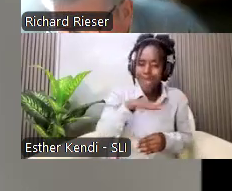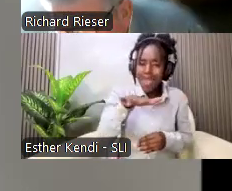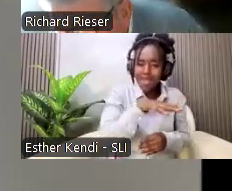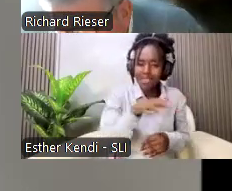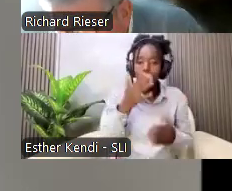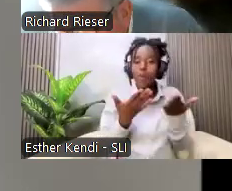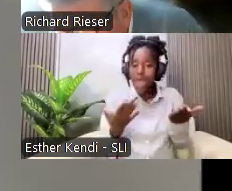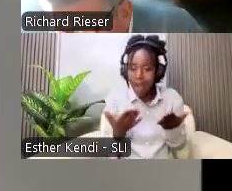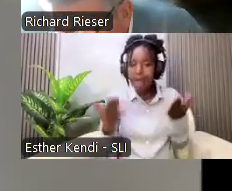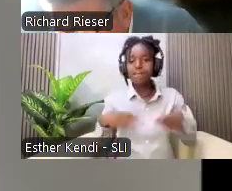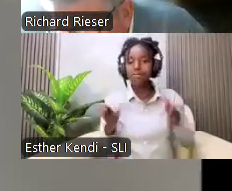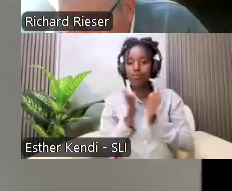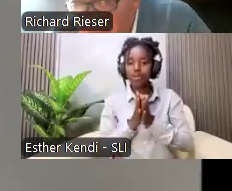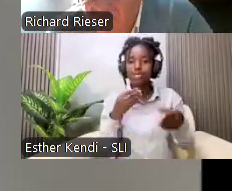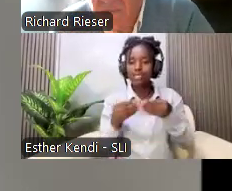priorities directly.